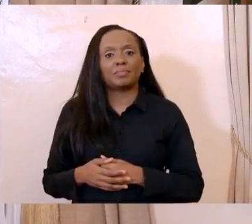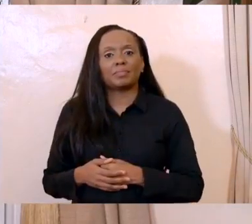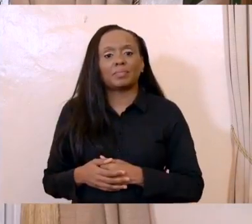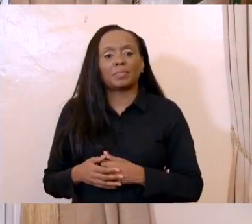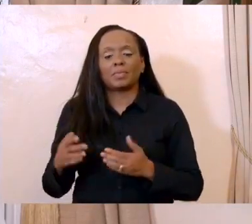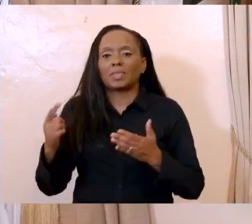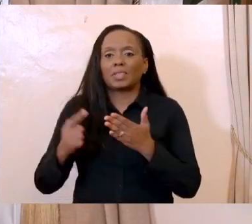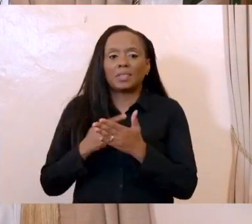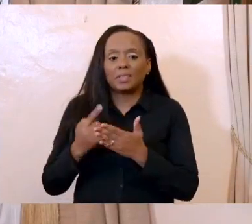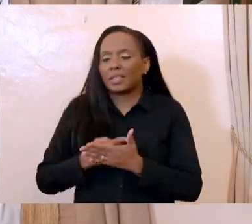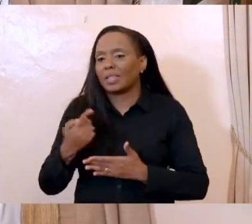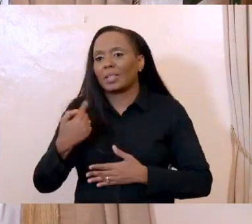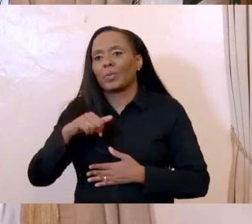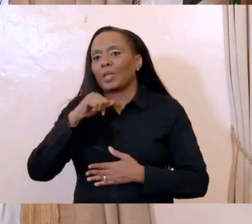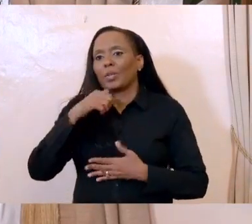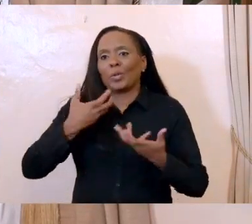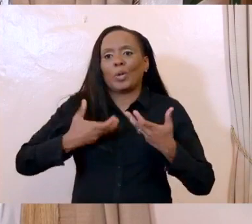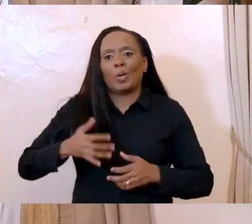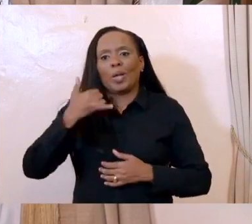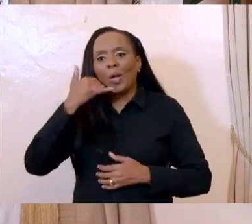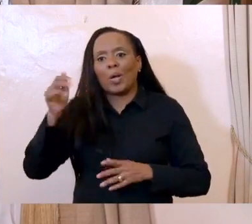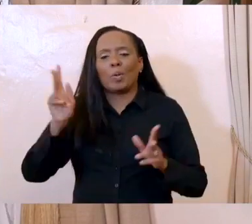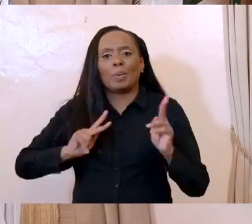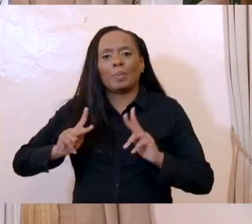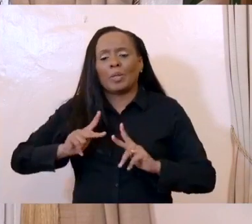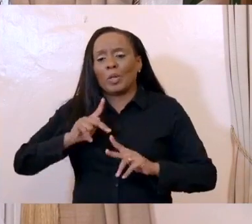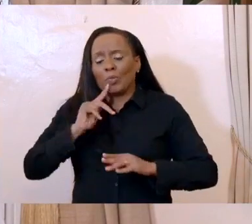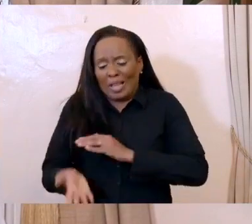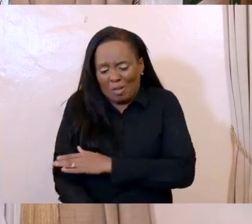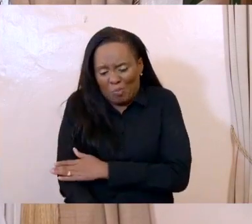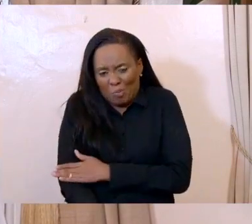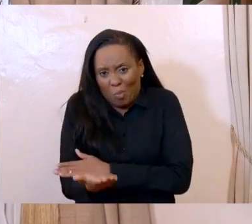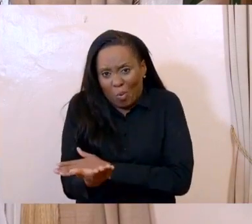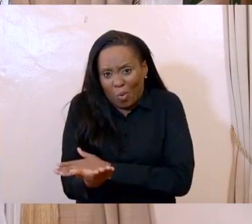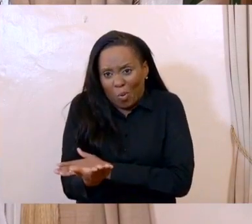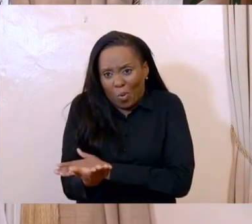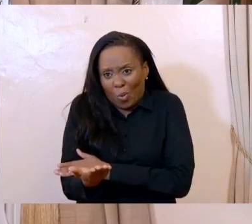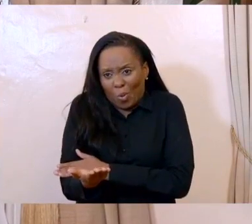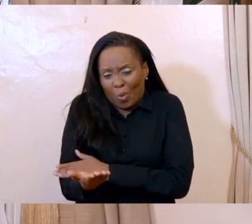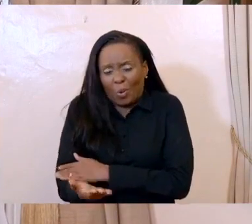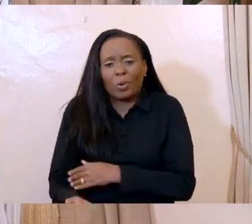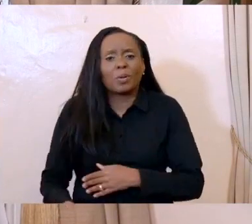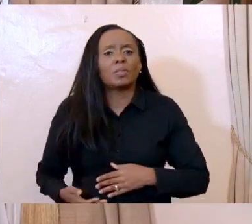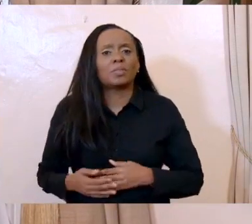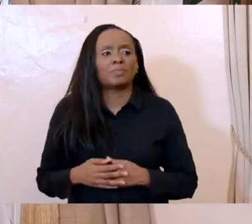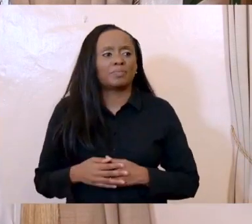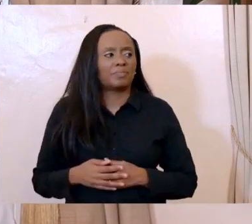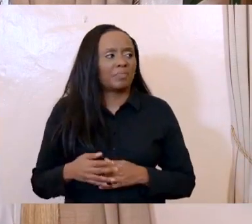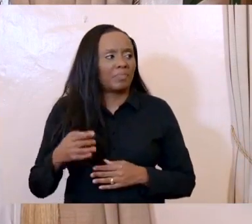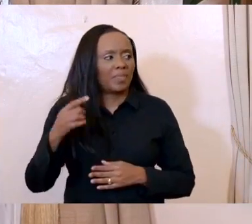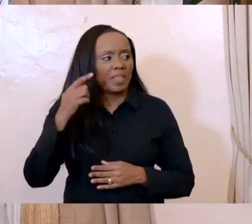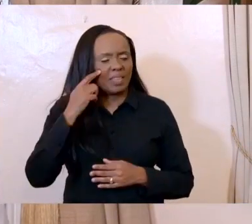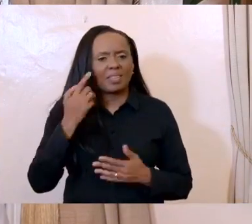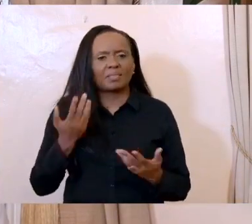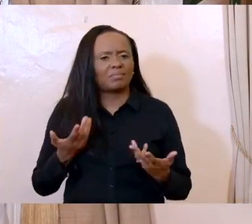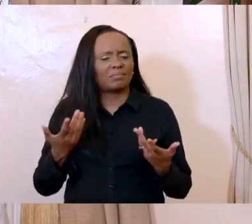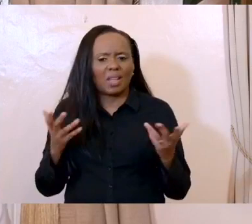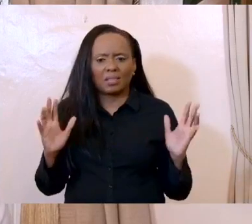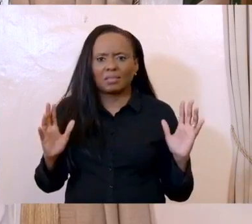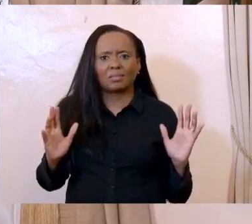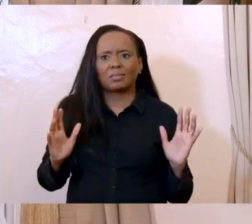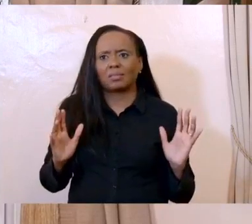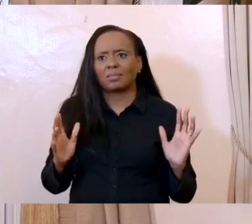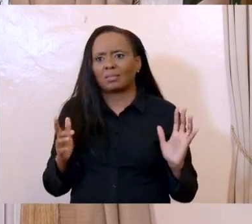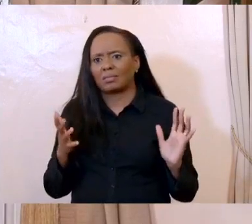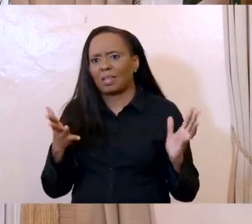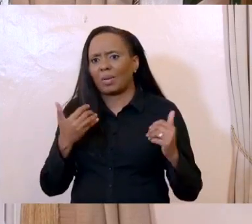people at ungodly hours, right? And I think those are the key things I wanted